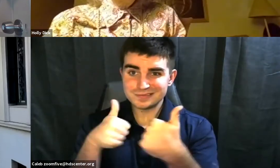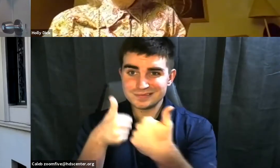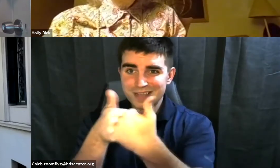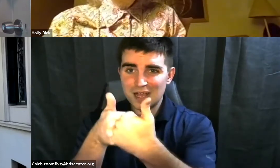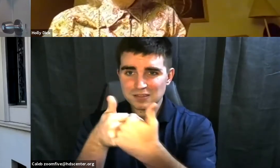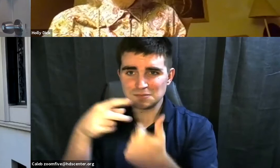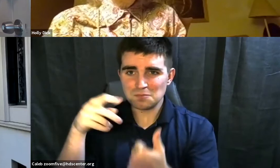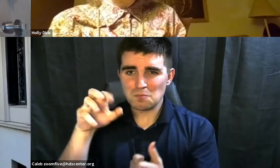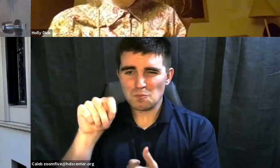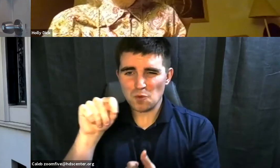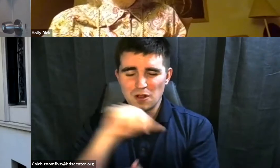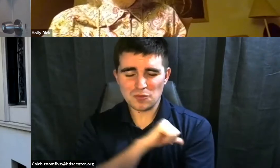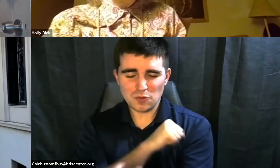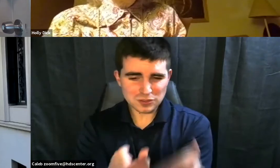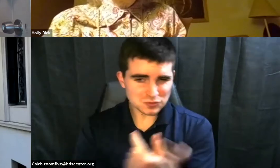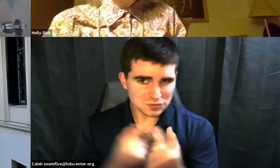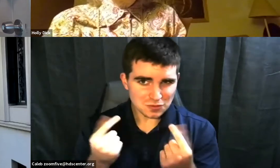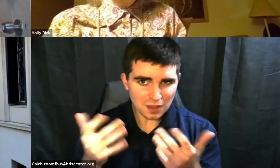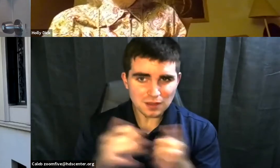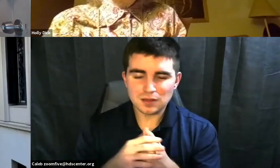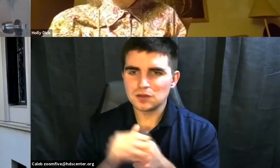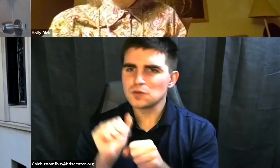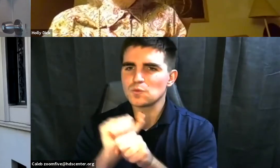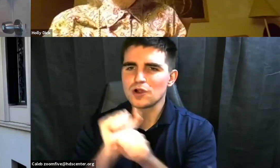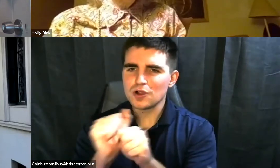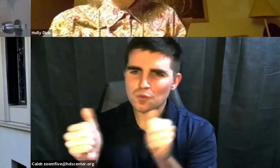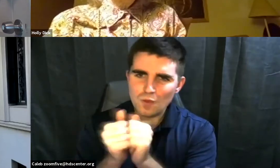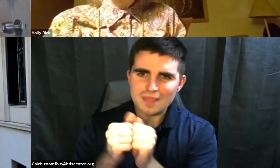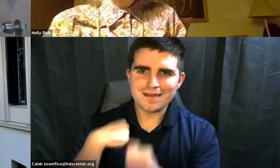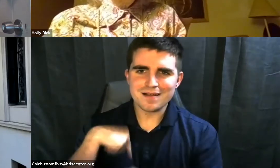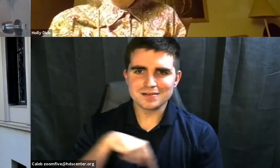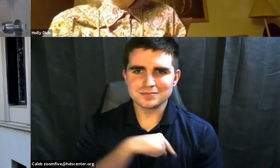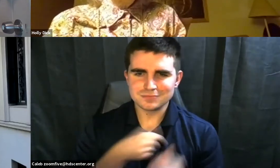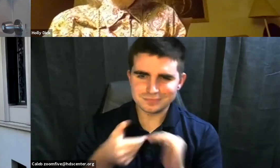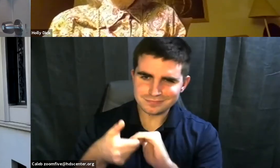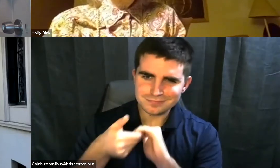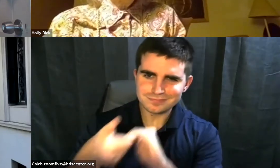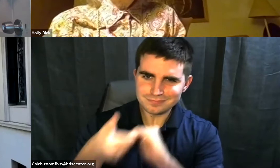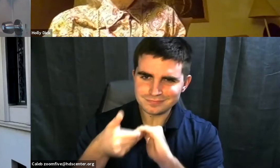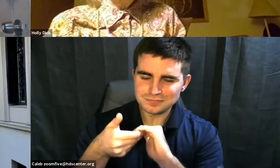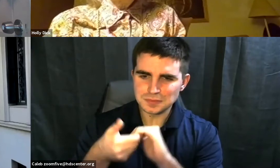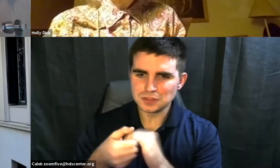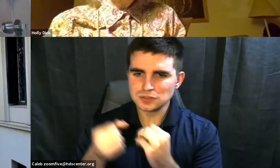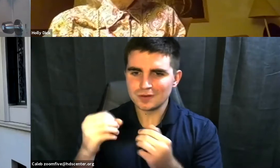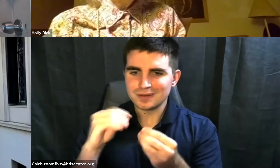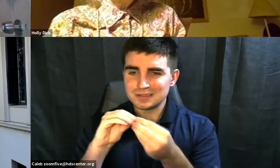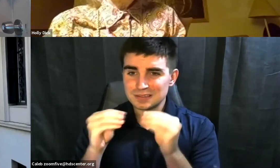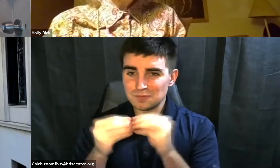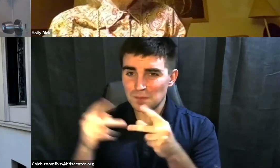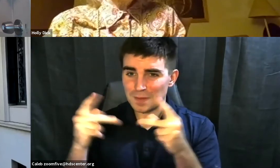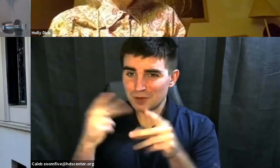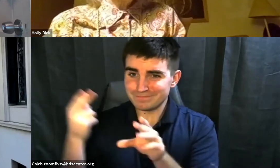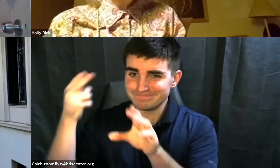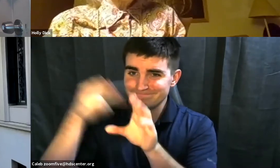to do was to work with us so that the number of people coming onto the access system would